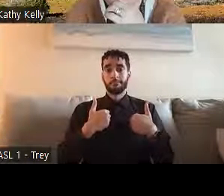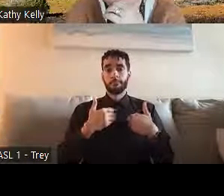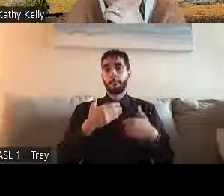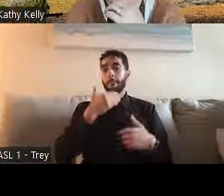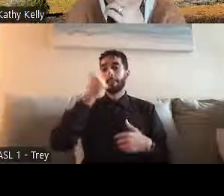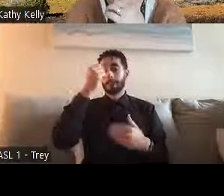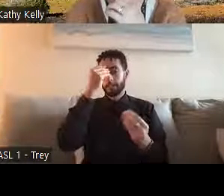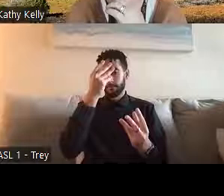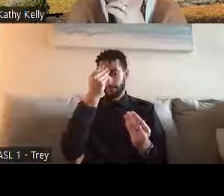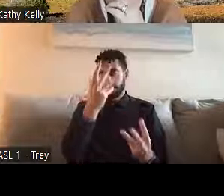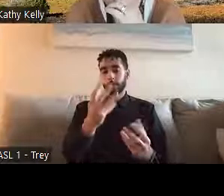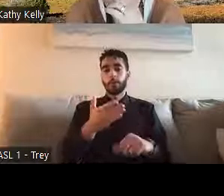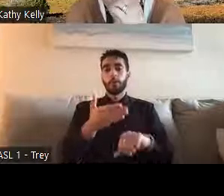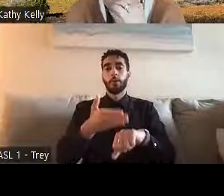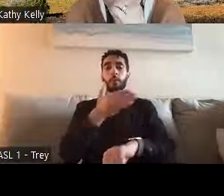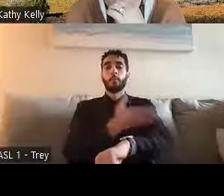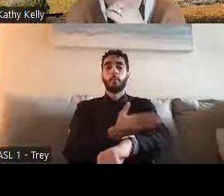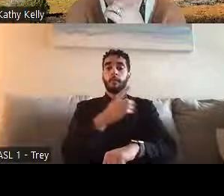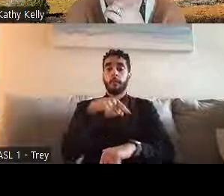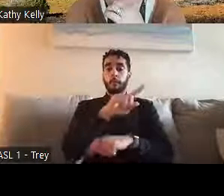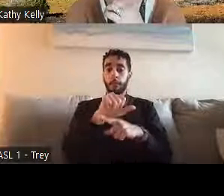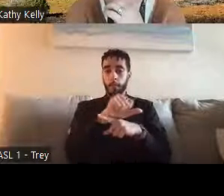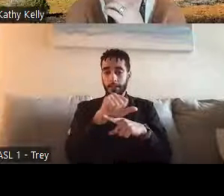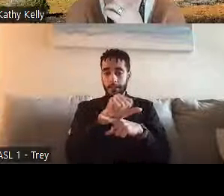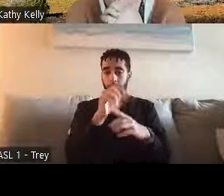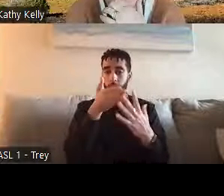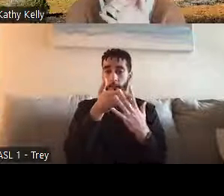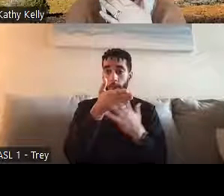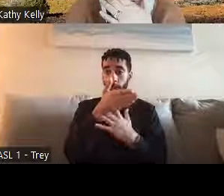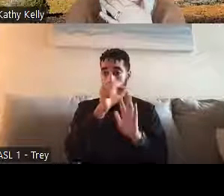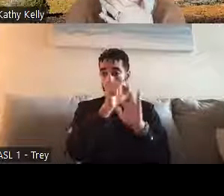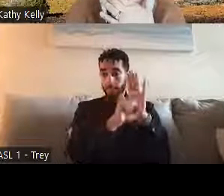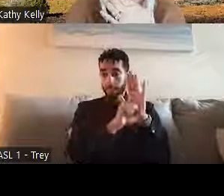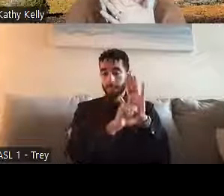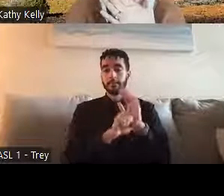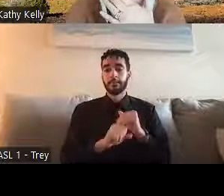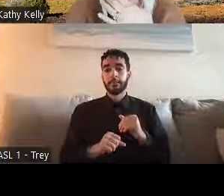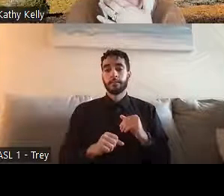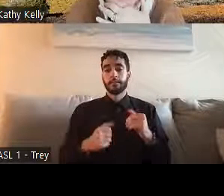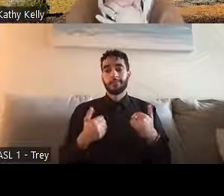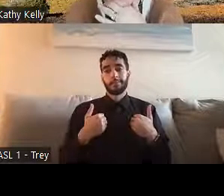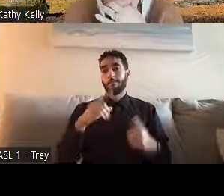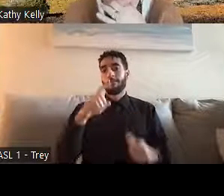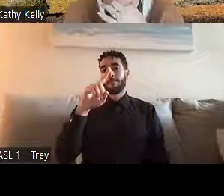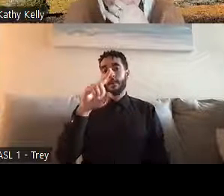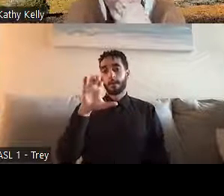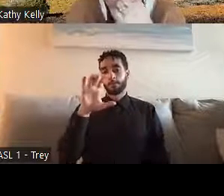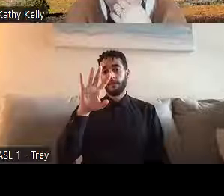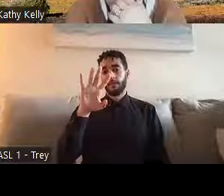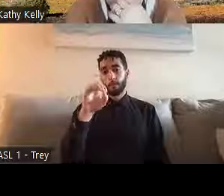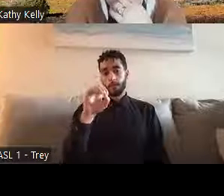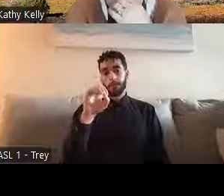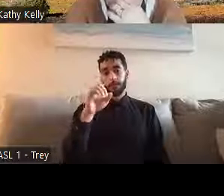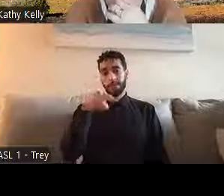We're improving the practice across the state for staff. There's about 140 staff members,